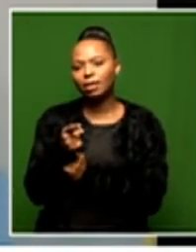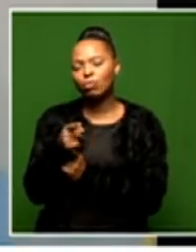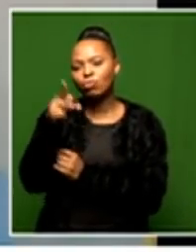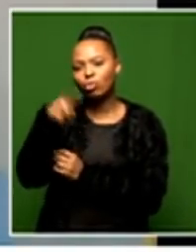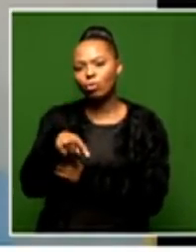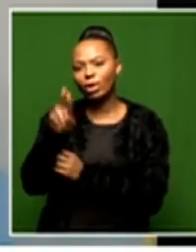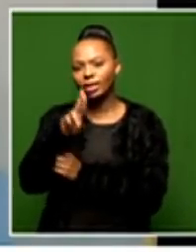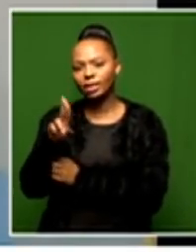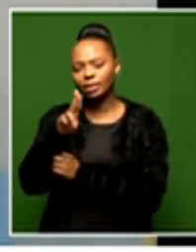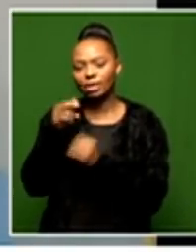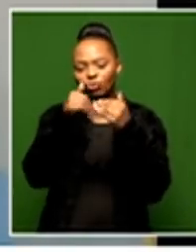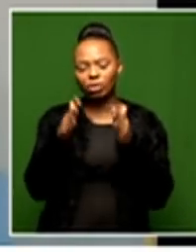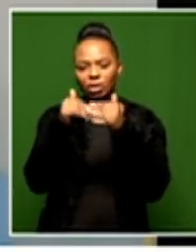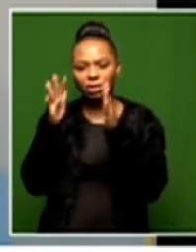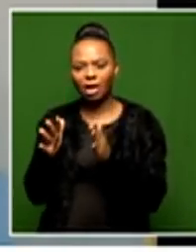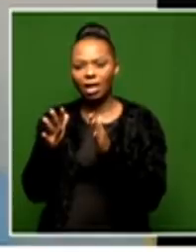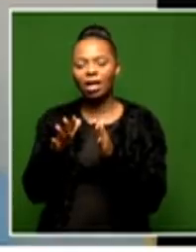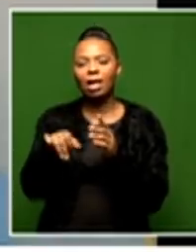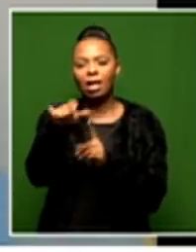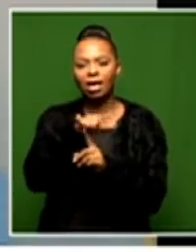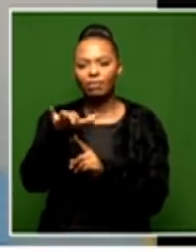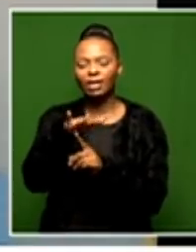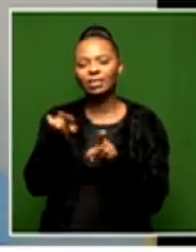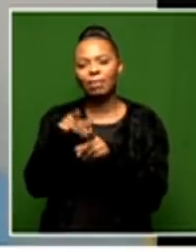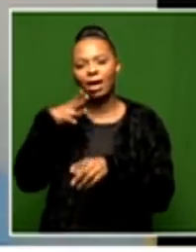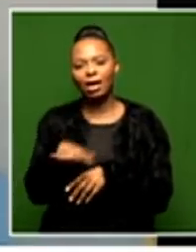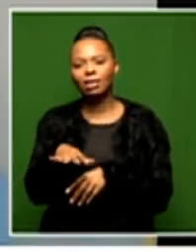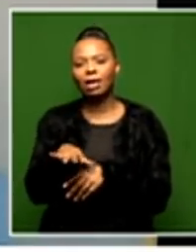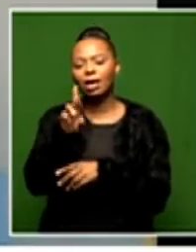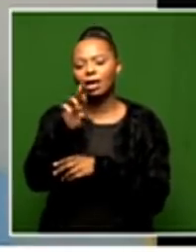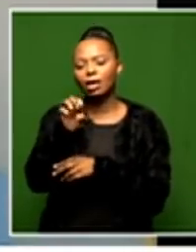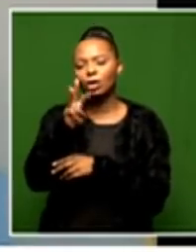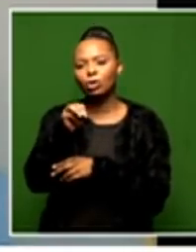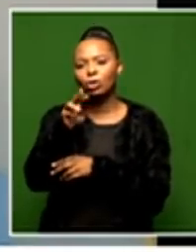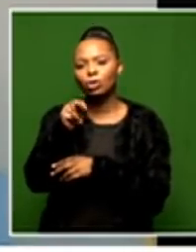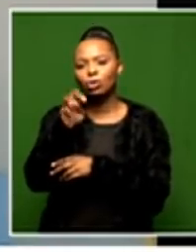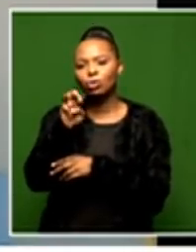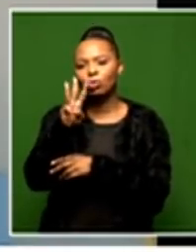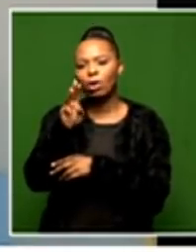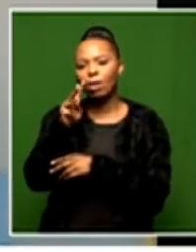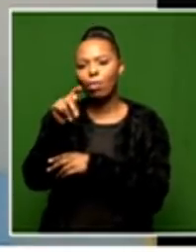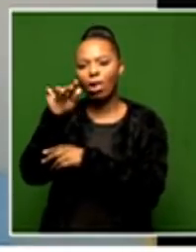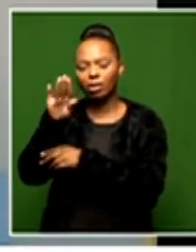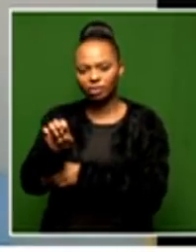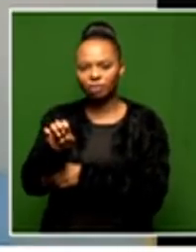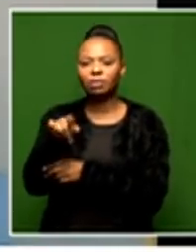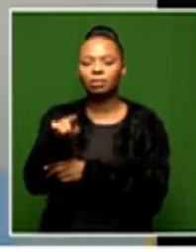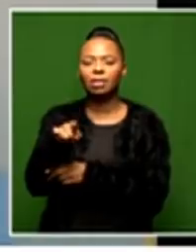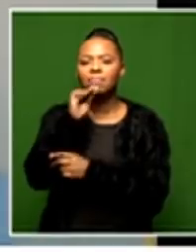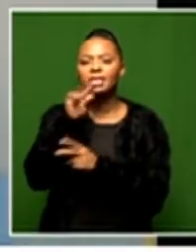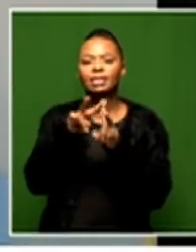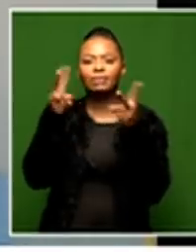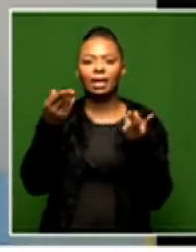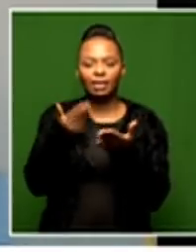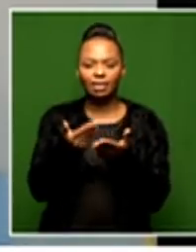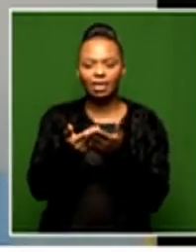photovoltaics at residential level and other renewables where their pricing schedule might be different. It's really can be seen